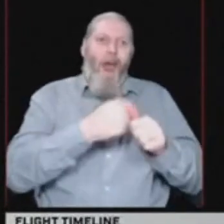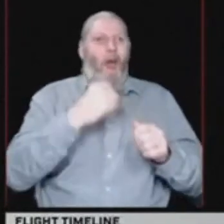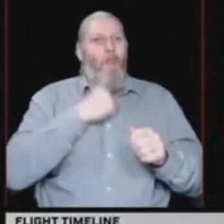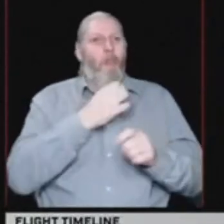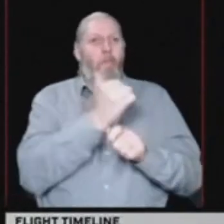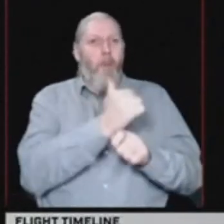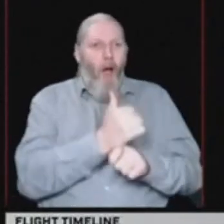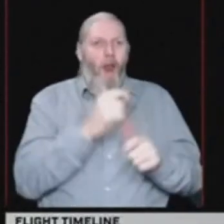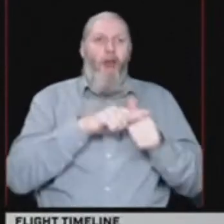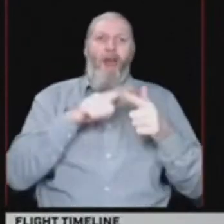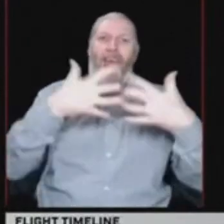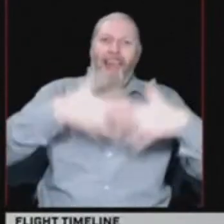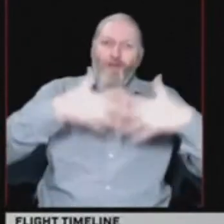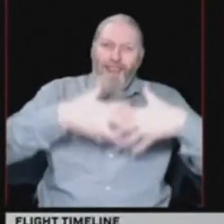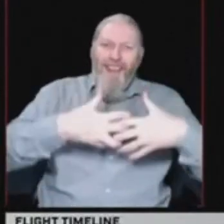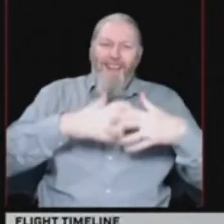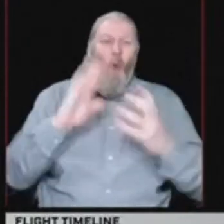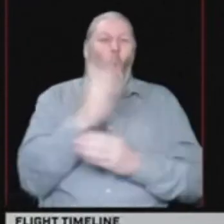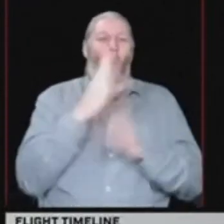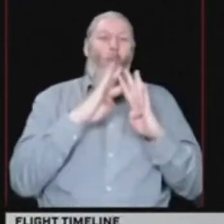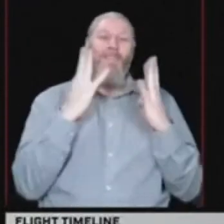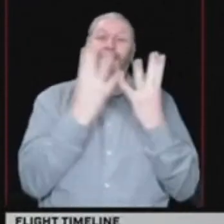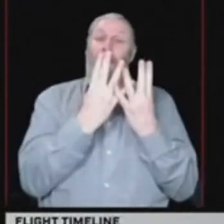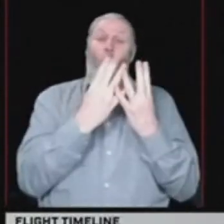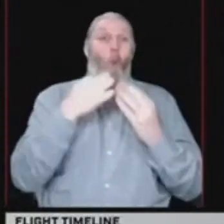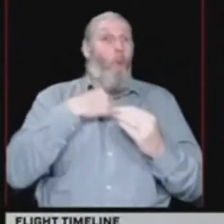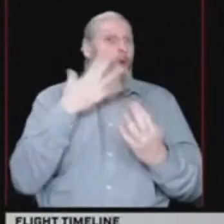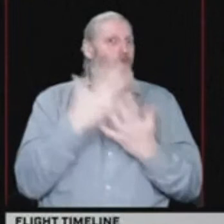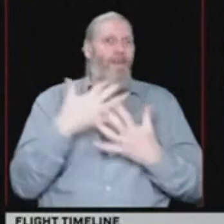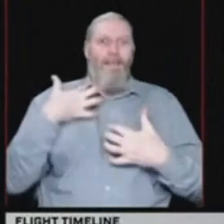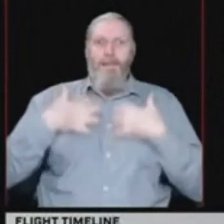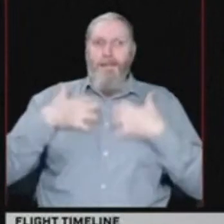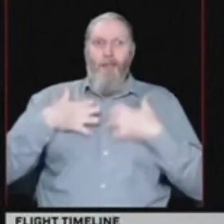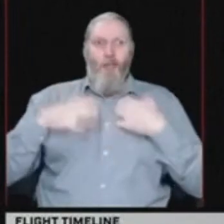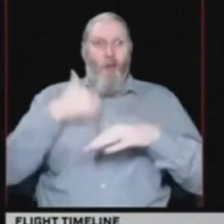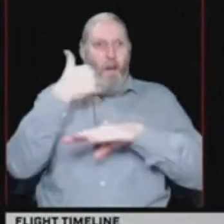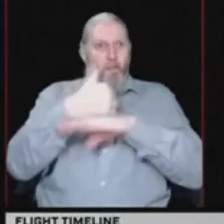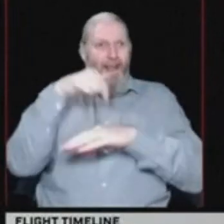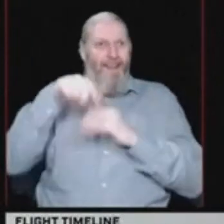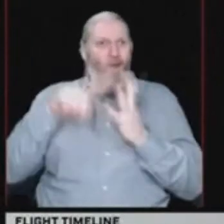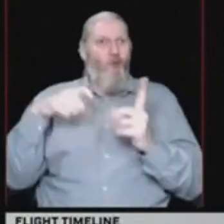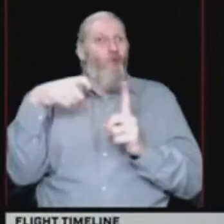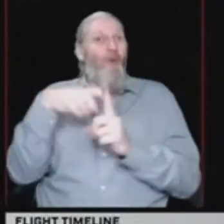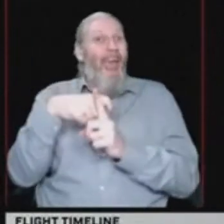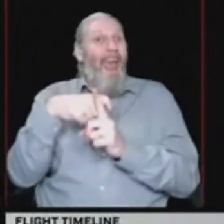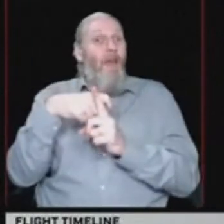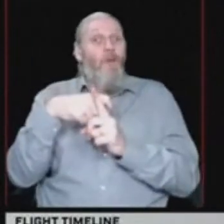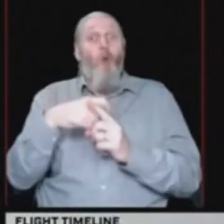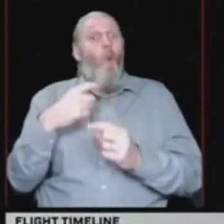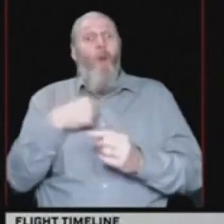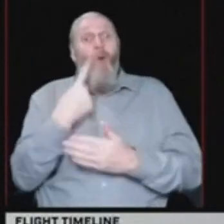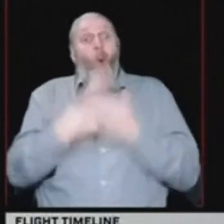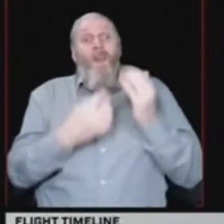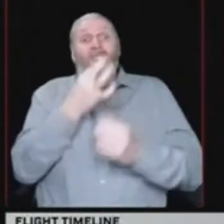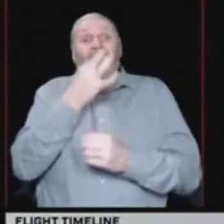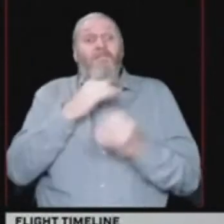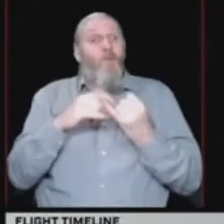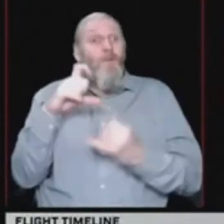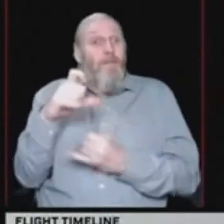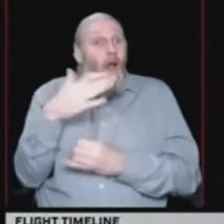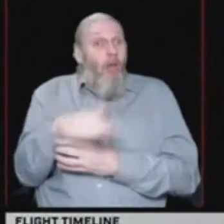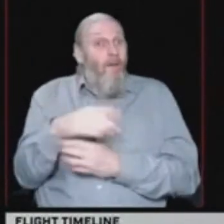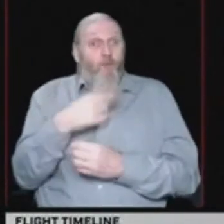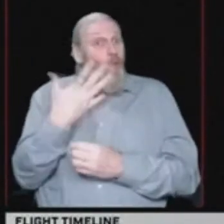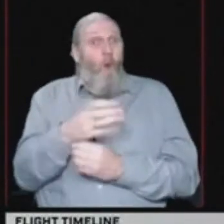We're excited to be here in the UK. Grant, in the few seconds we have left, is there anything else you'd like to tell our viewers maybe about